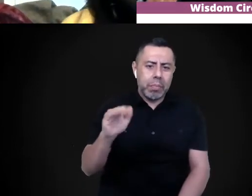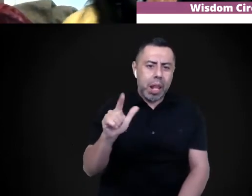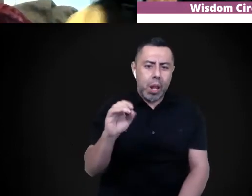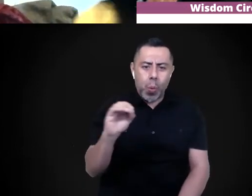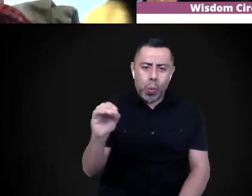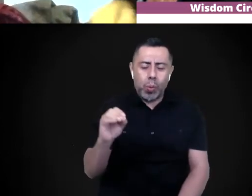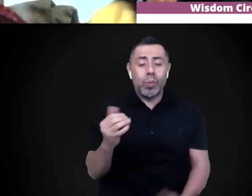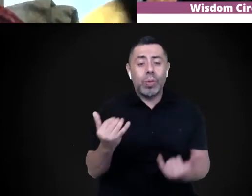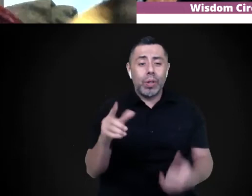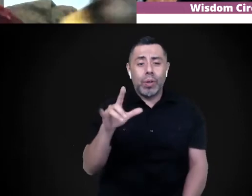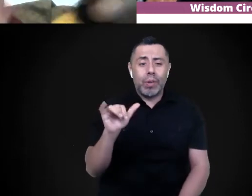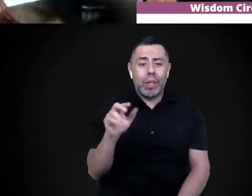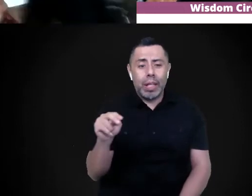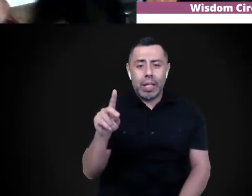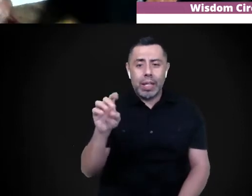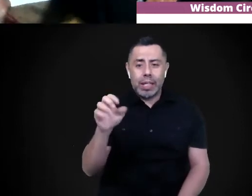Okay, so